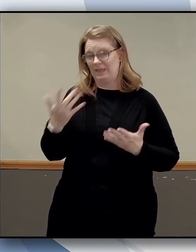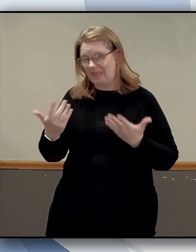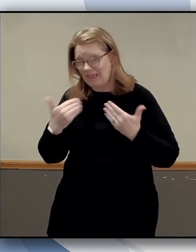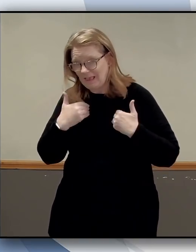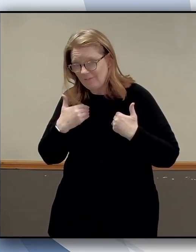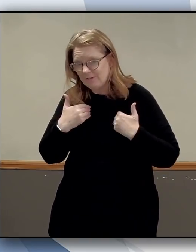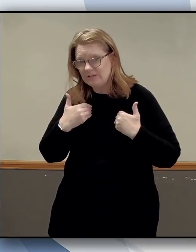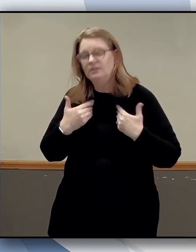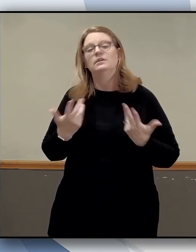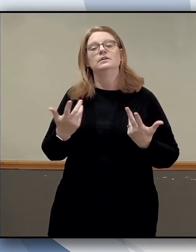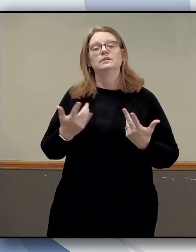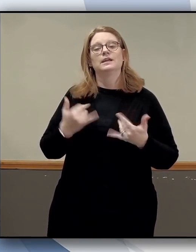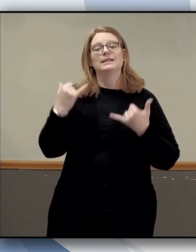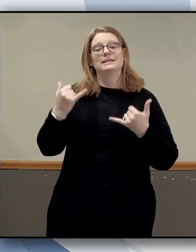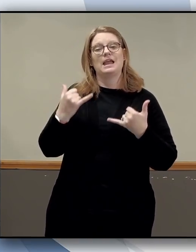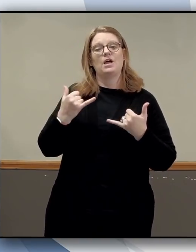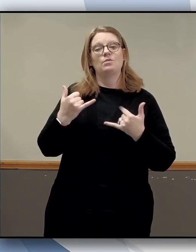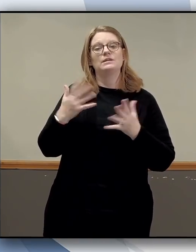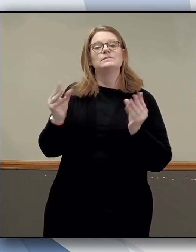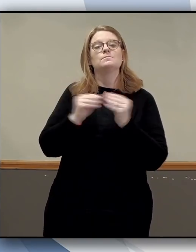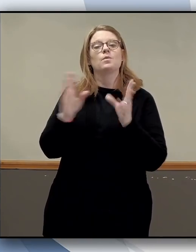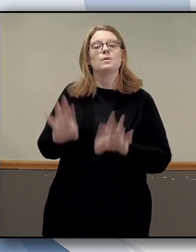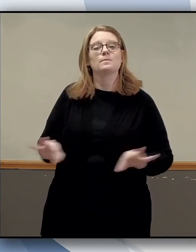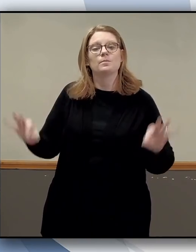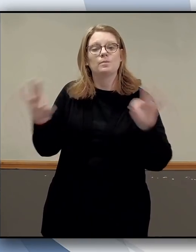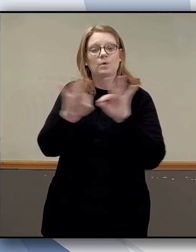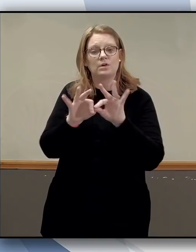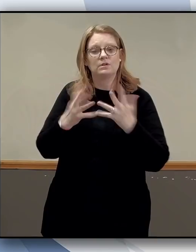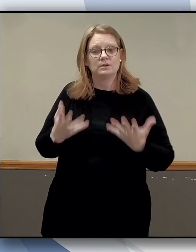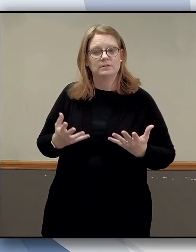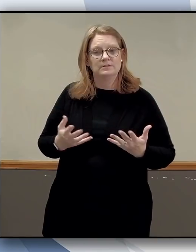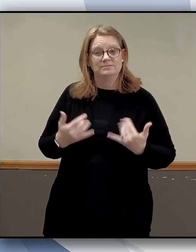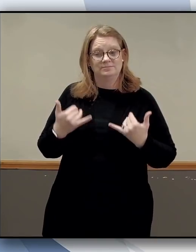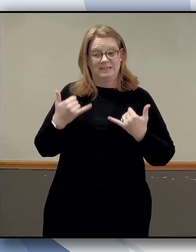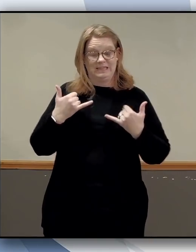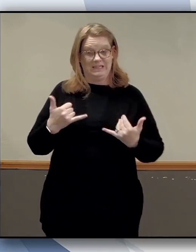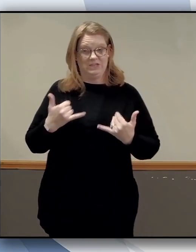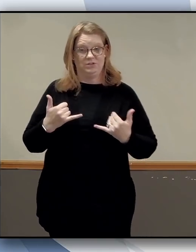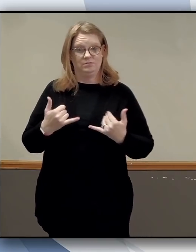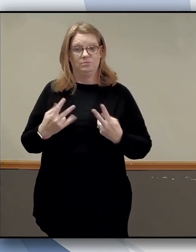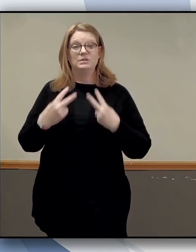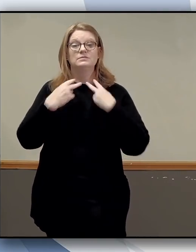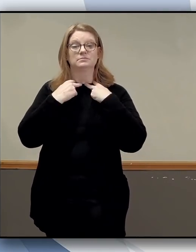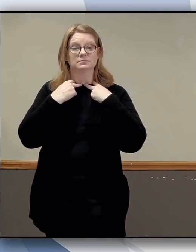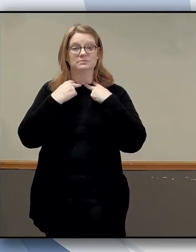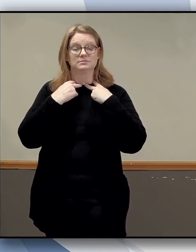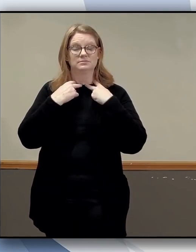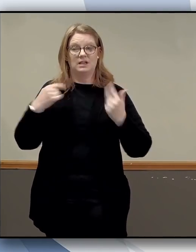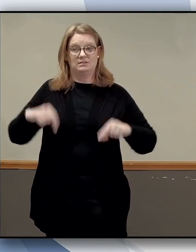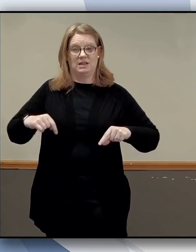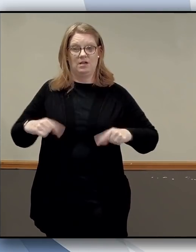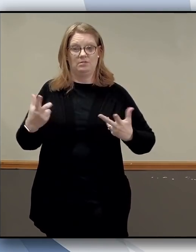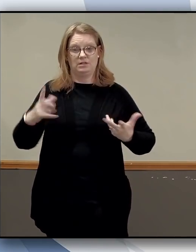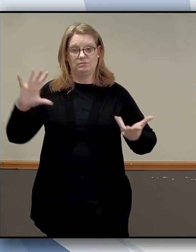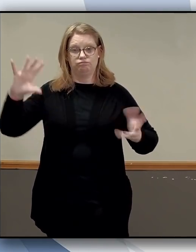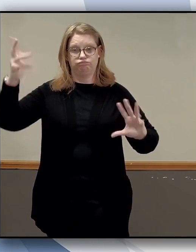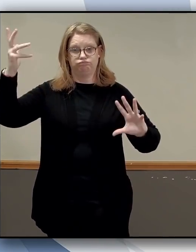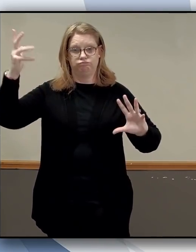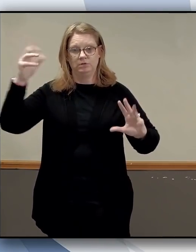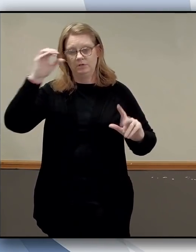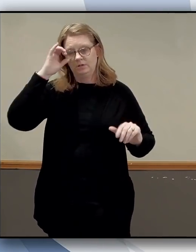time is more important than ever because, as I said, we are caught in the middle of a COVID storm. If we take a look at a